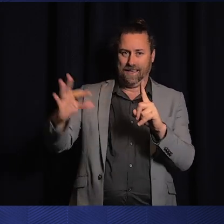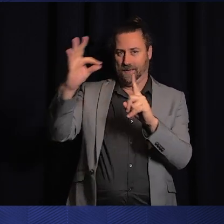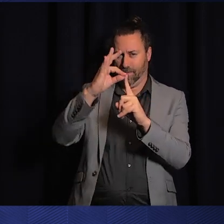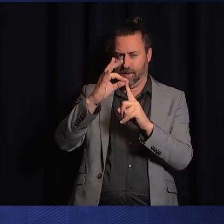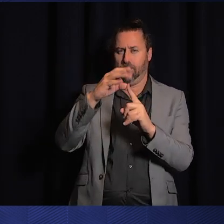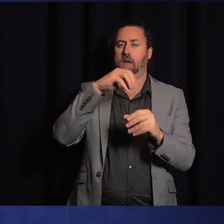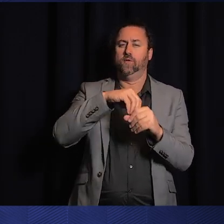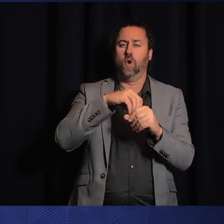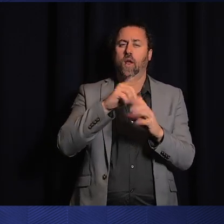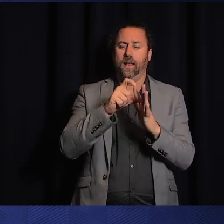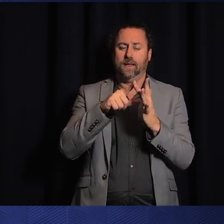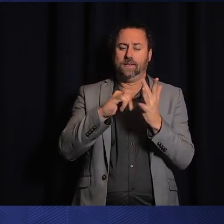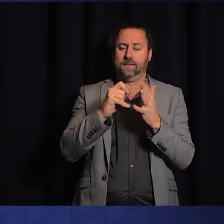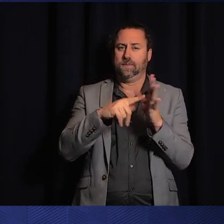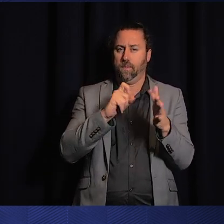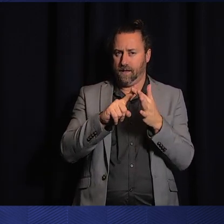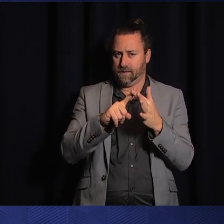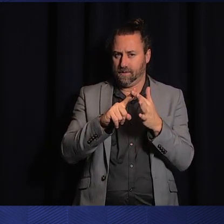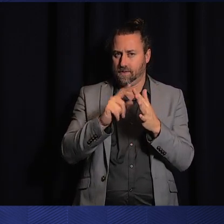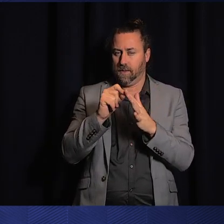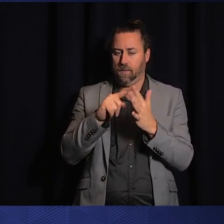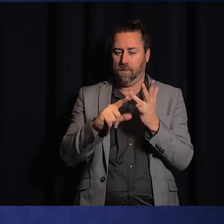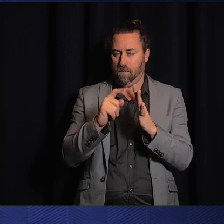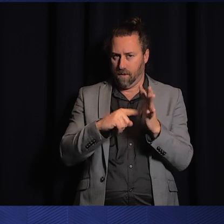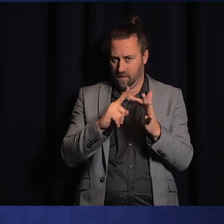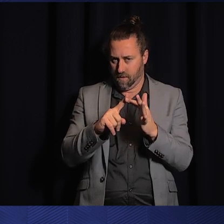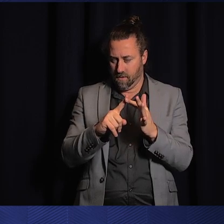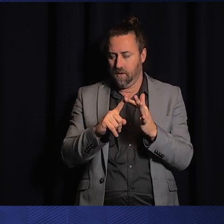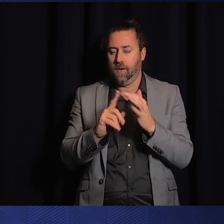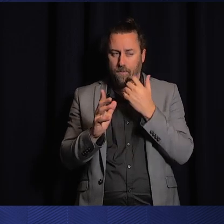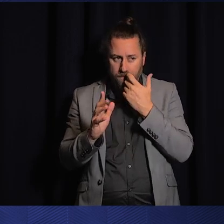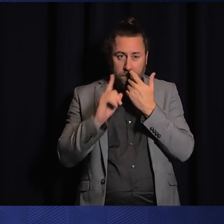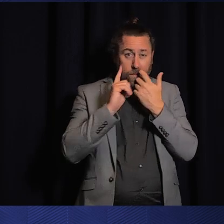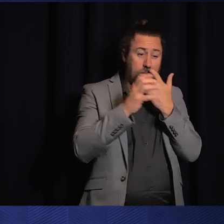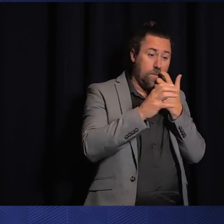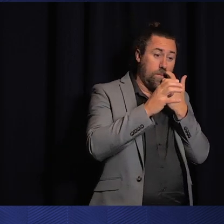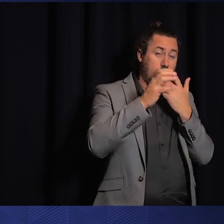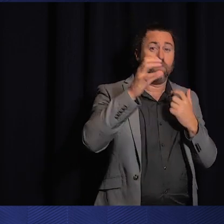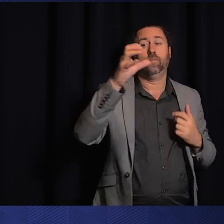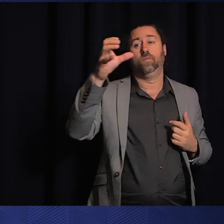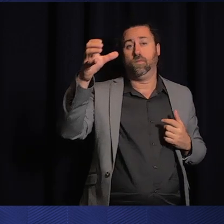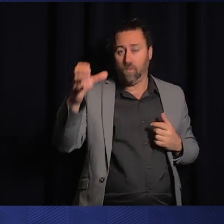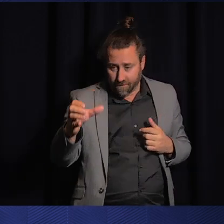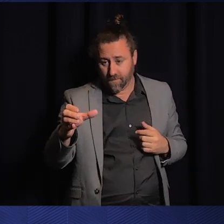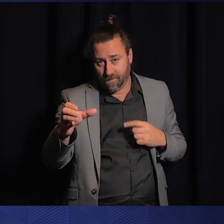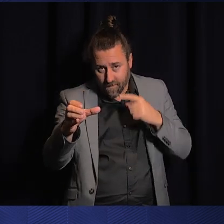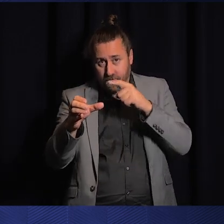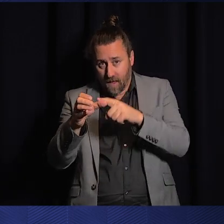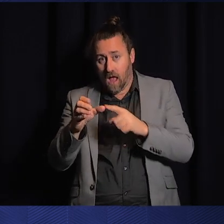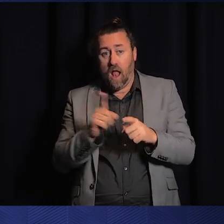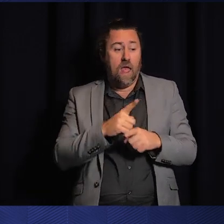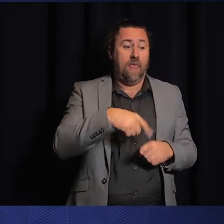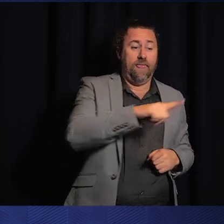people move and there are informal settlements, they're often removed from there through